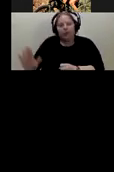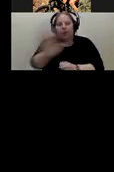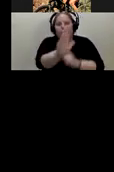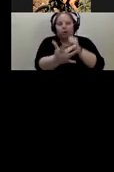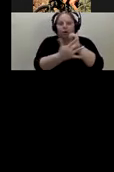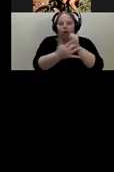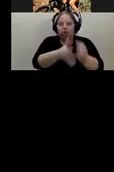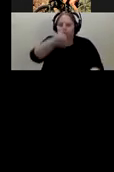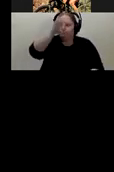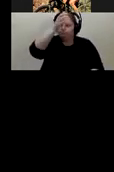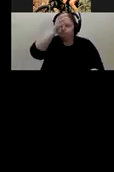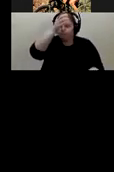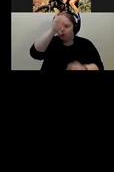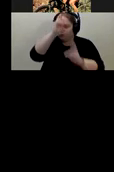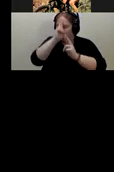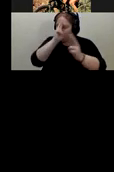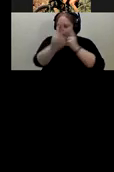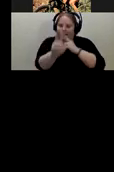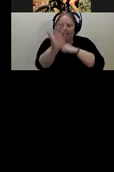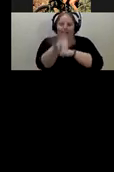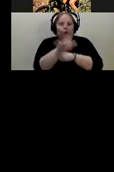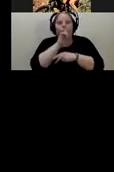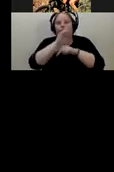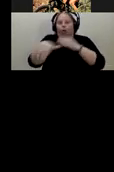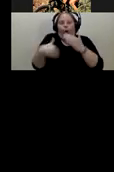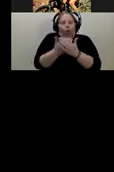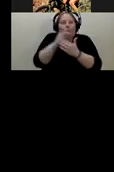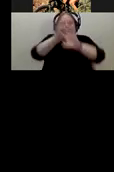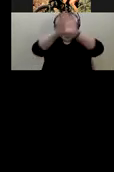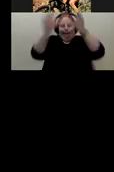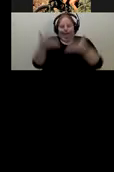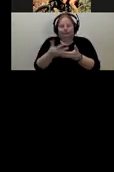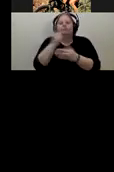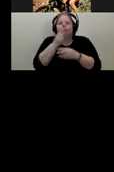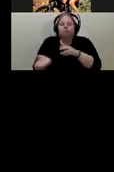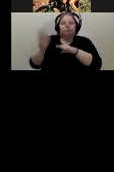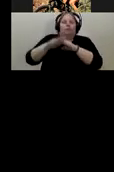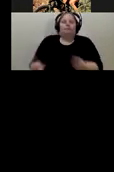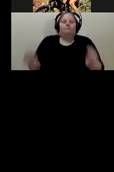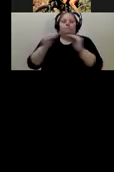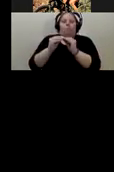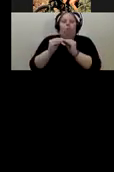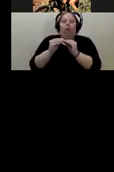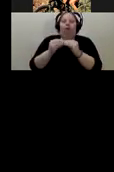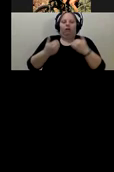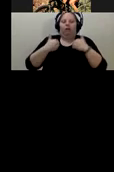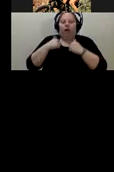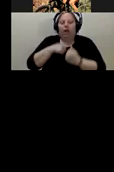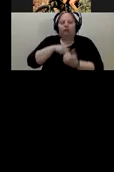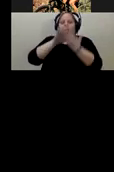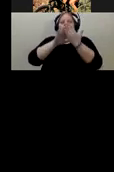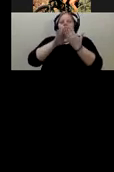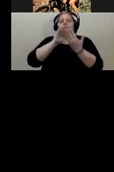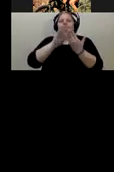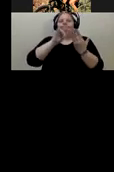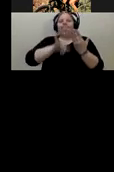technology, that all of that right now is something additional that we have that was thrown upon us with